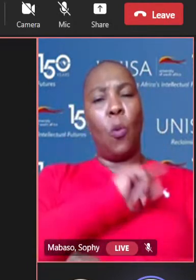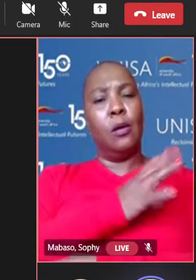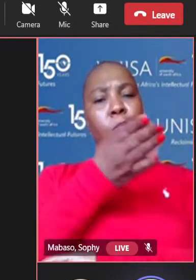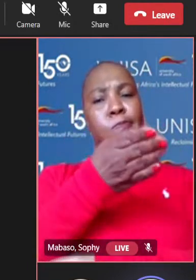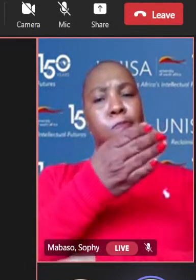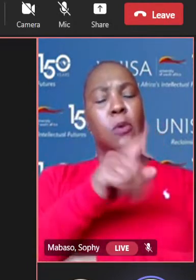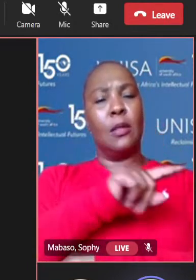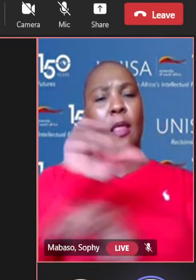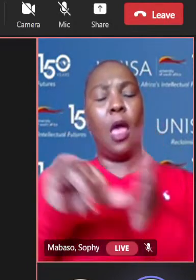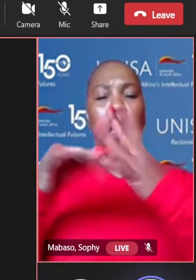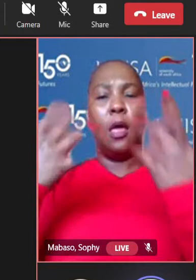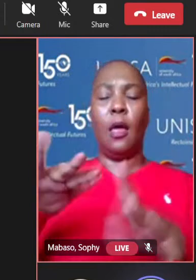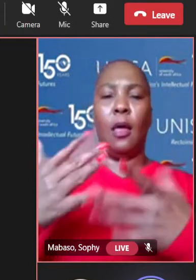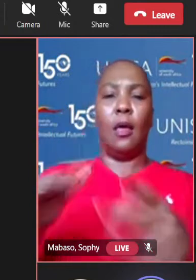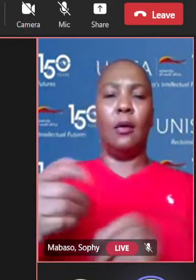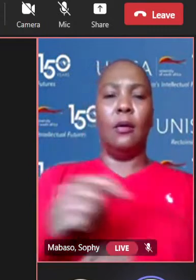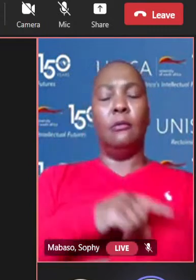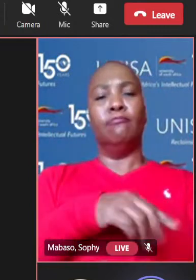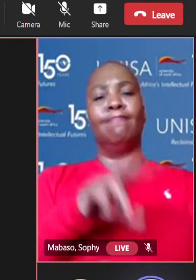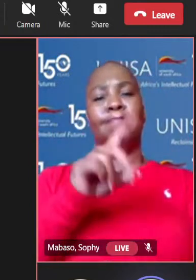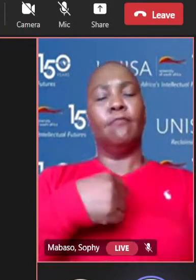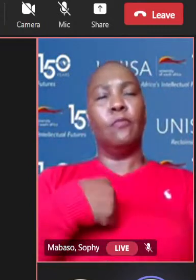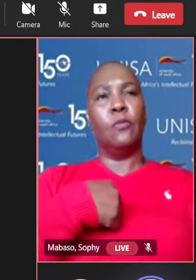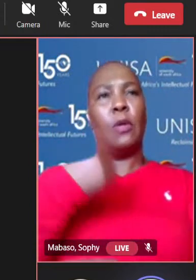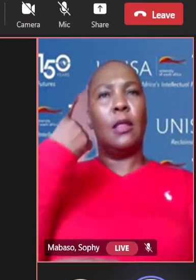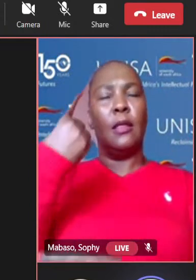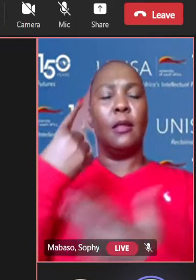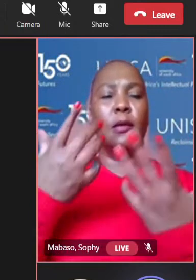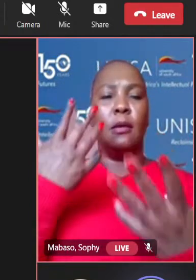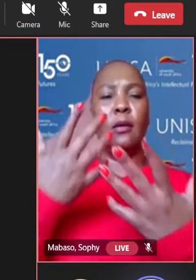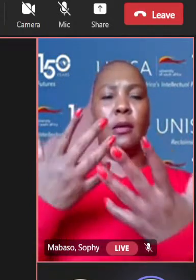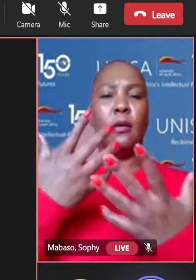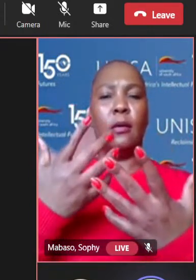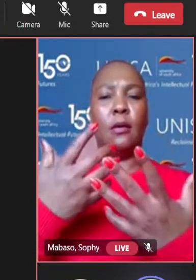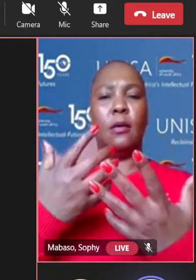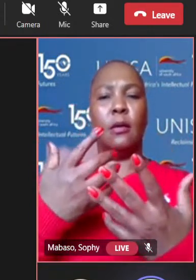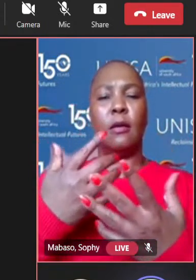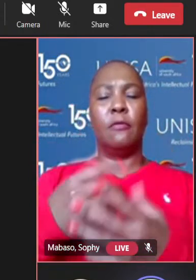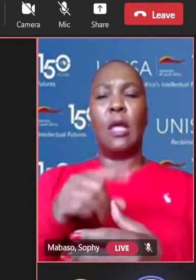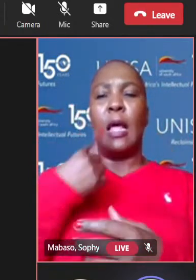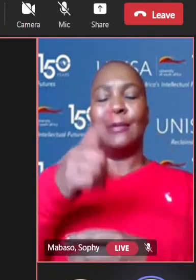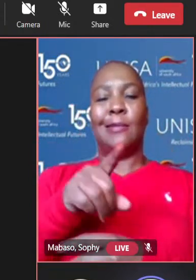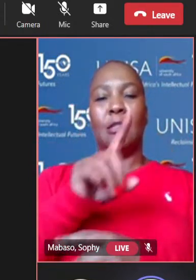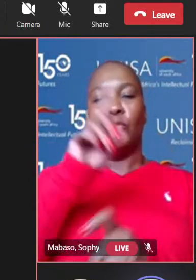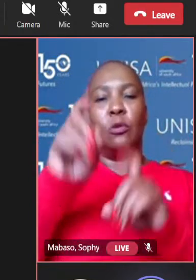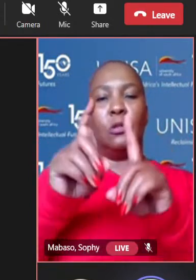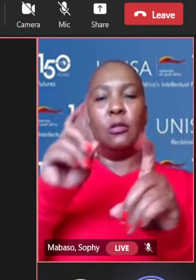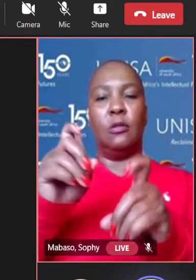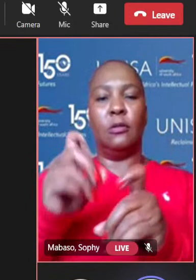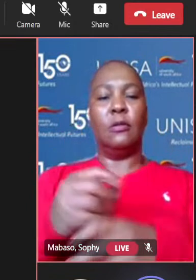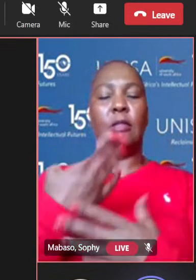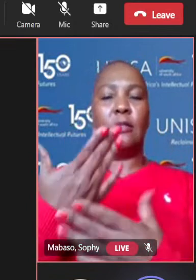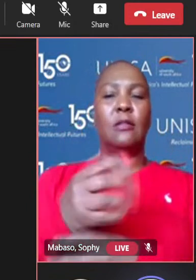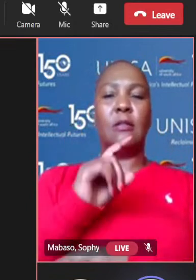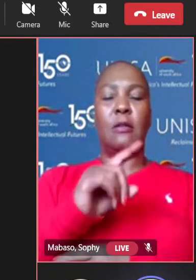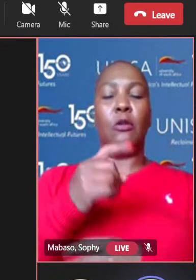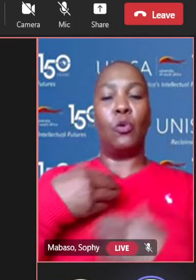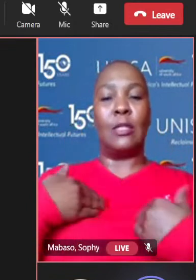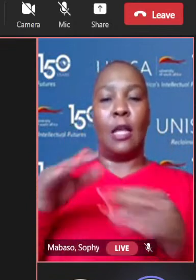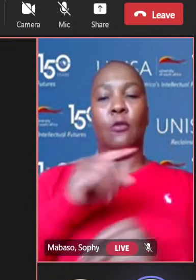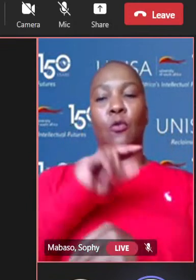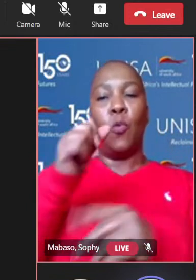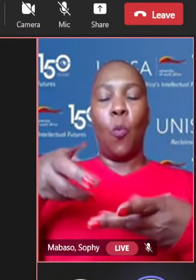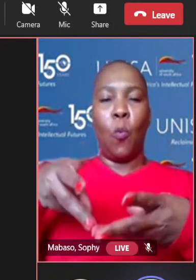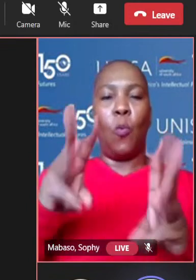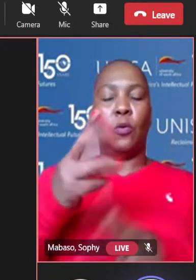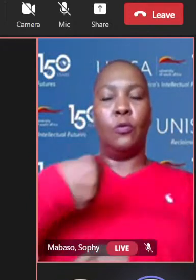very important. If you are able to answer that question, then you are able to begin your journey with us.